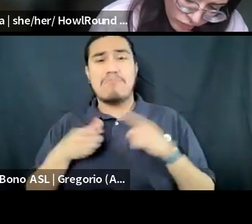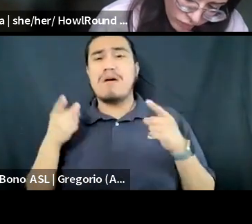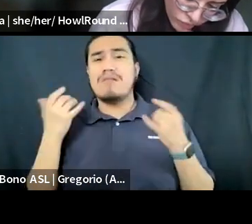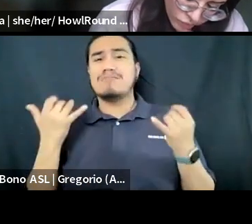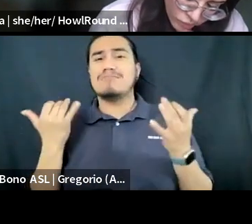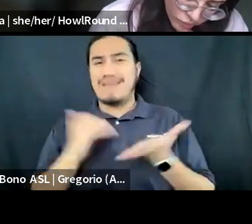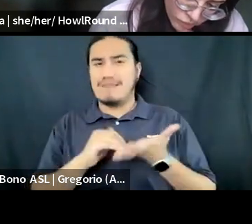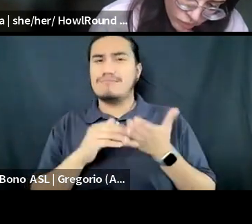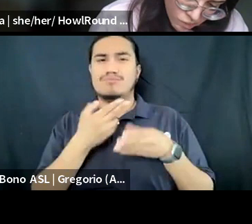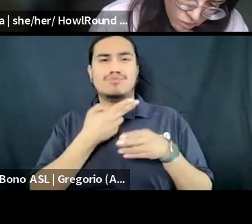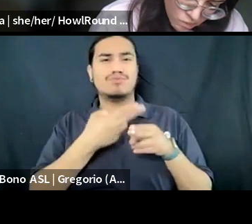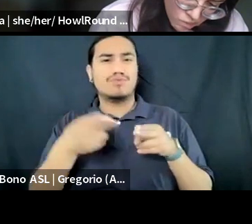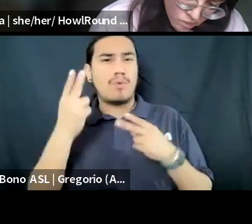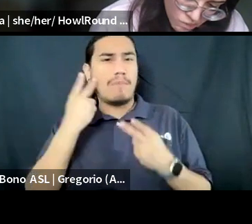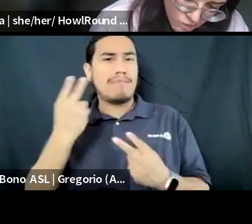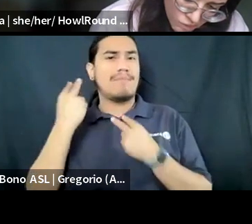object.